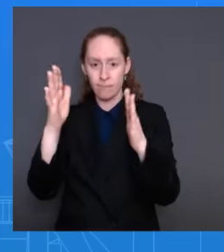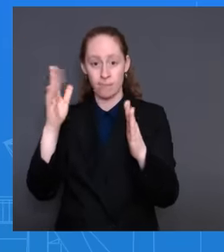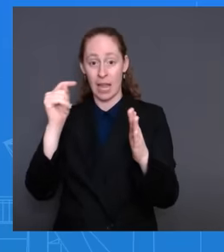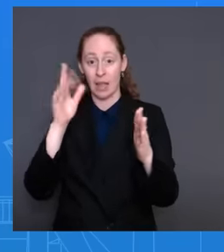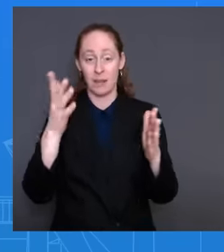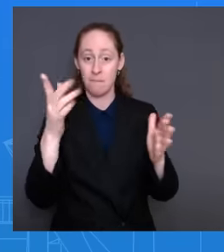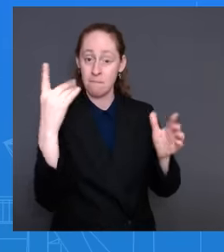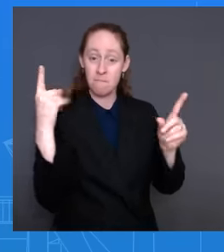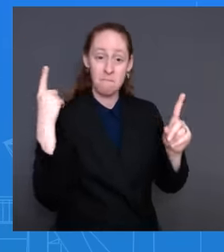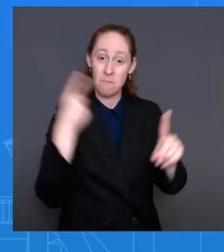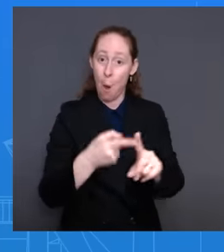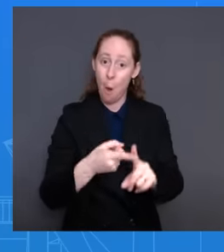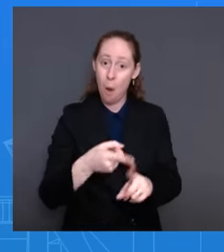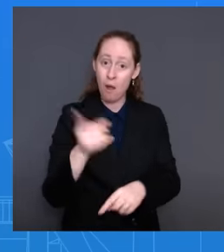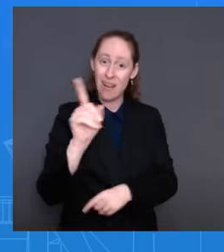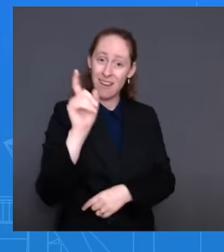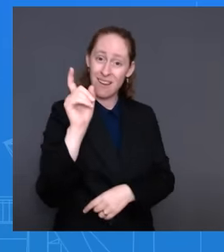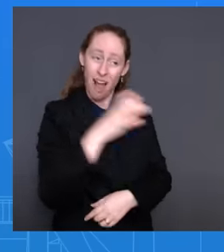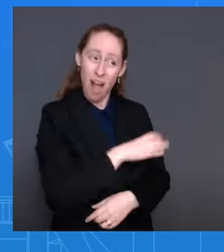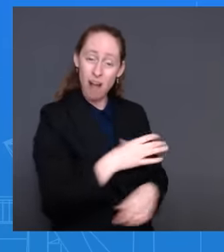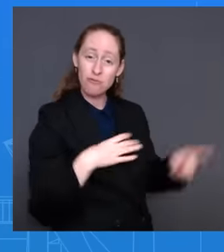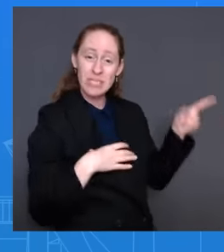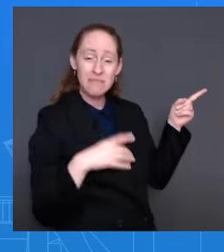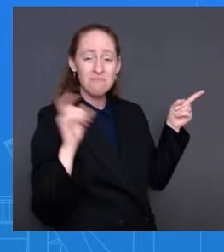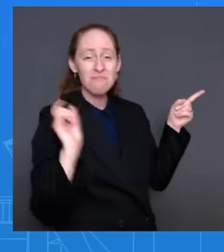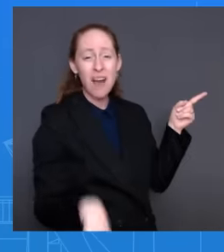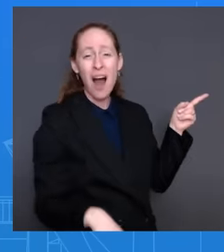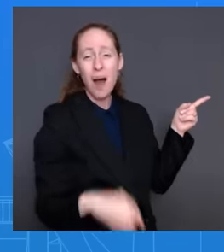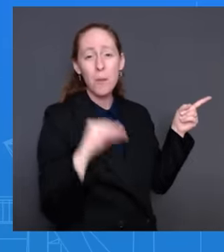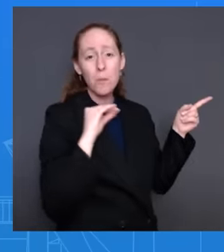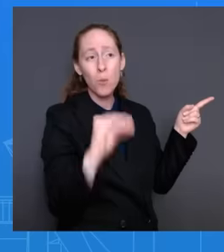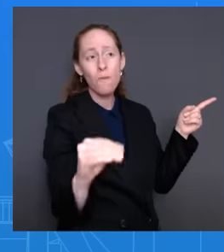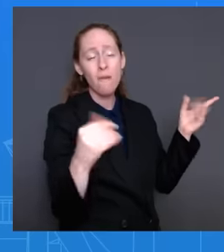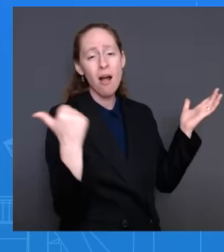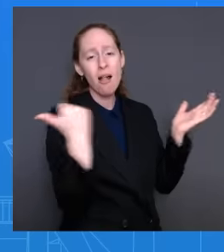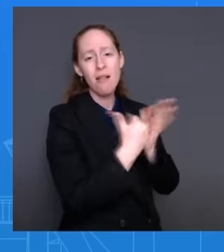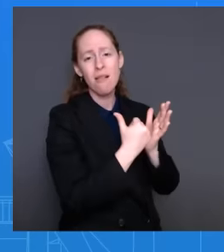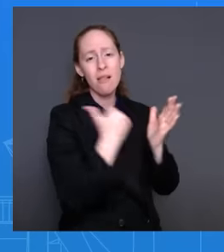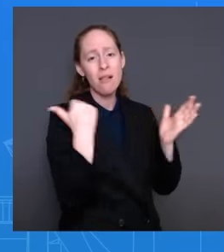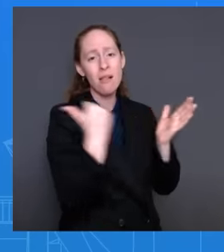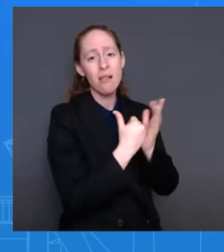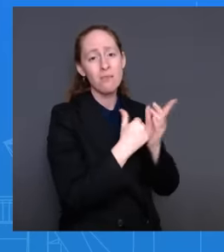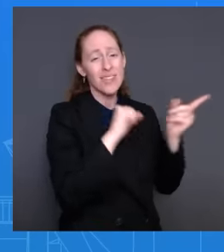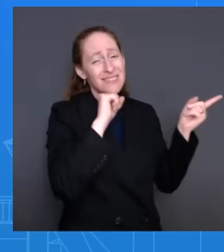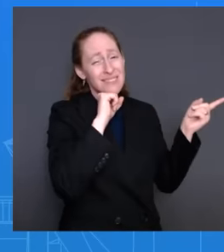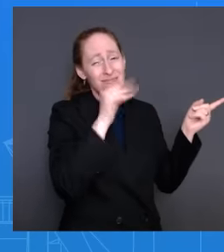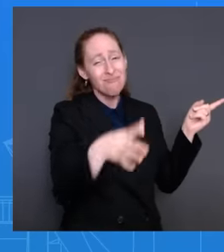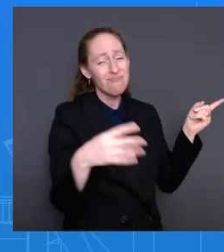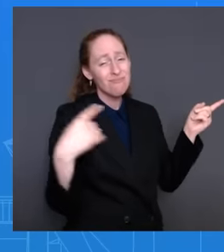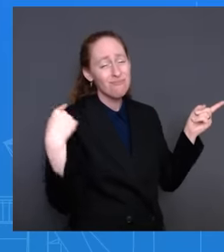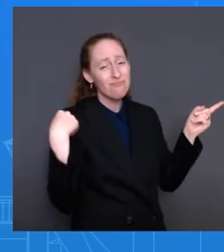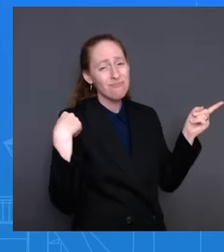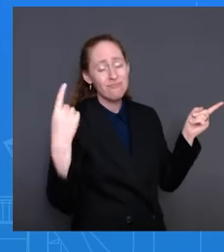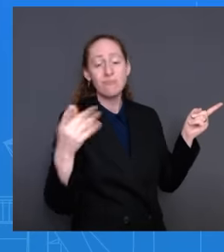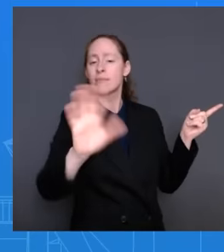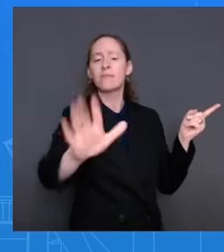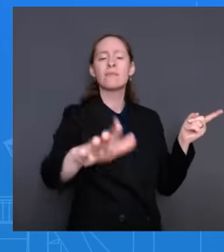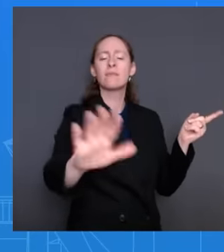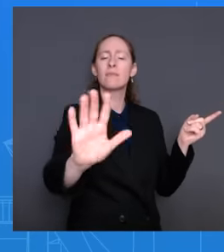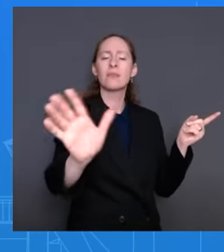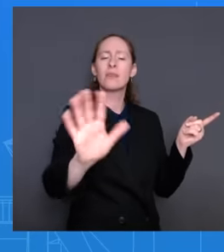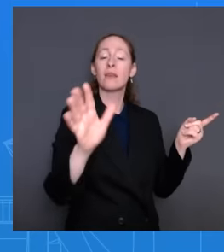we just discussed. And I think that, you know, as if we can deliver, I think what the American people are mostly want to